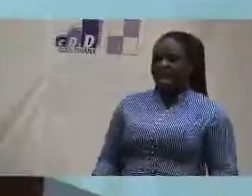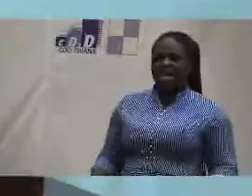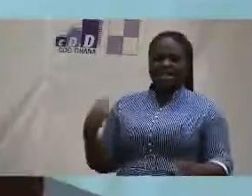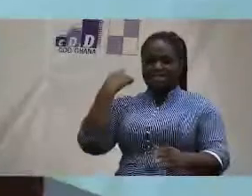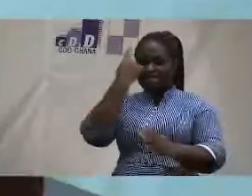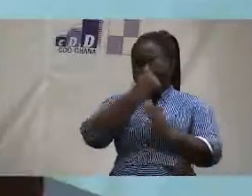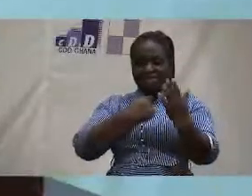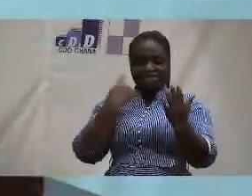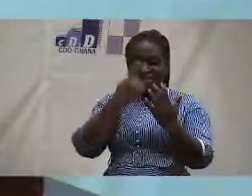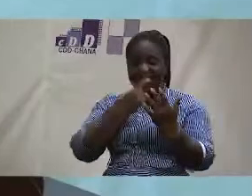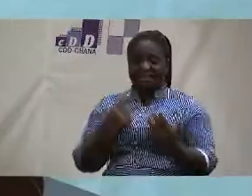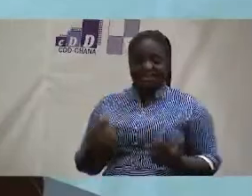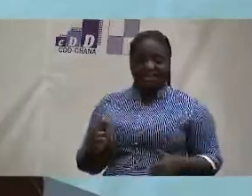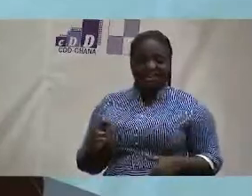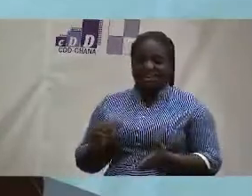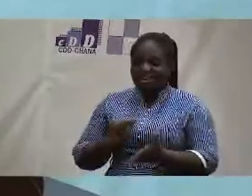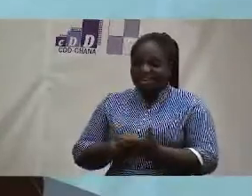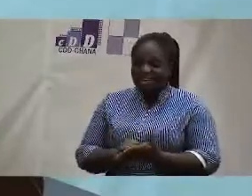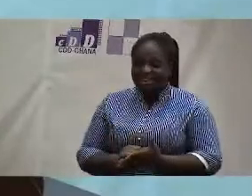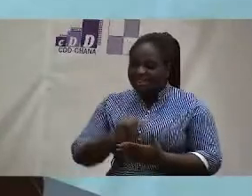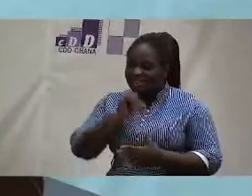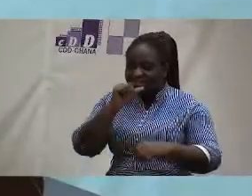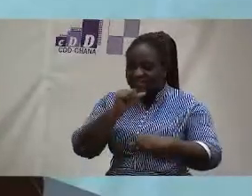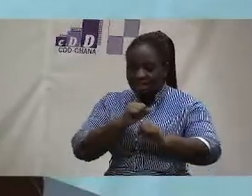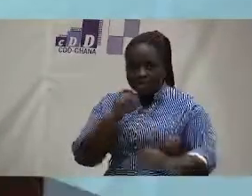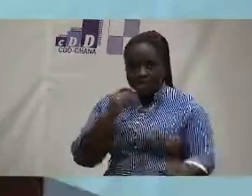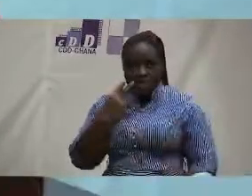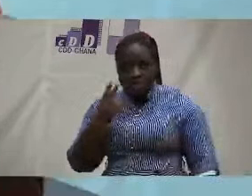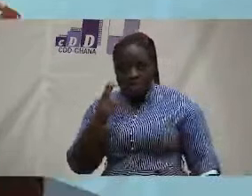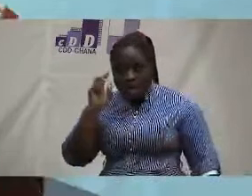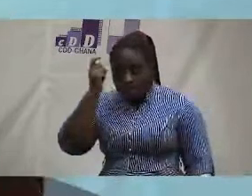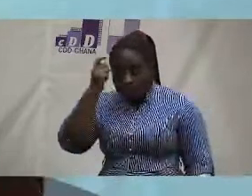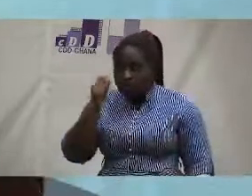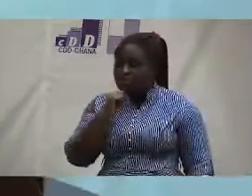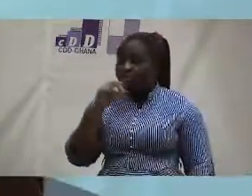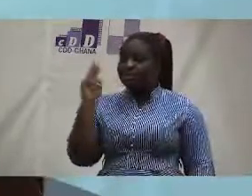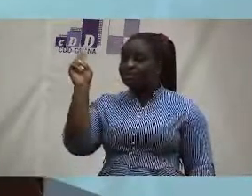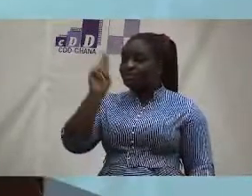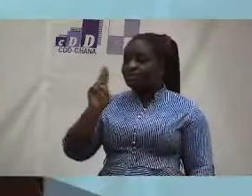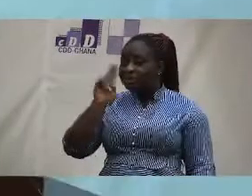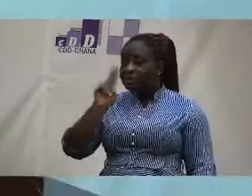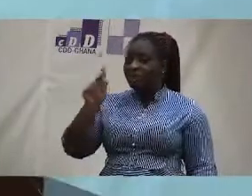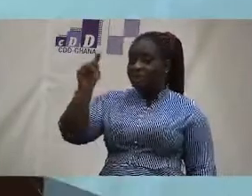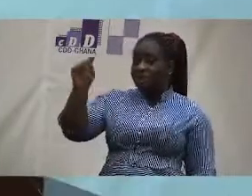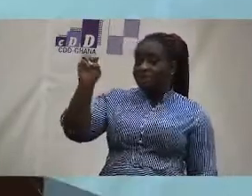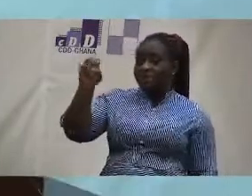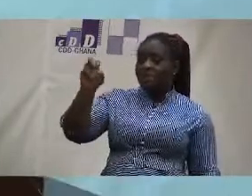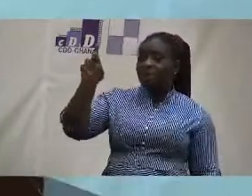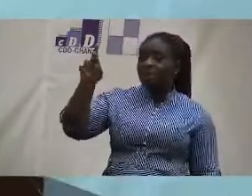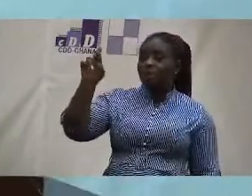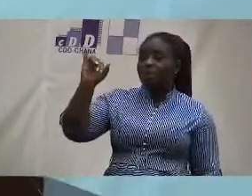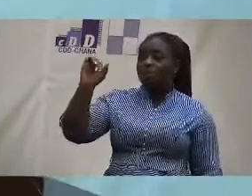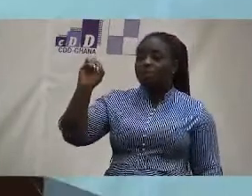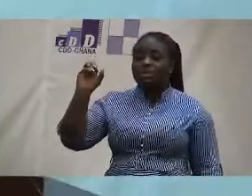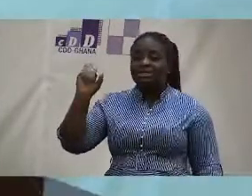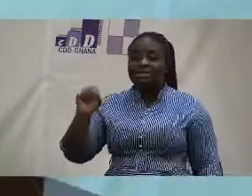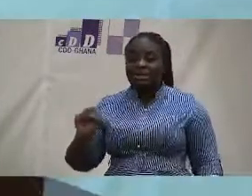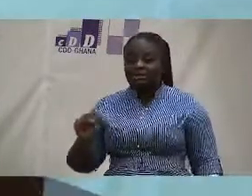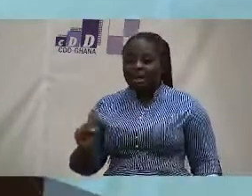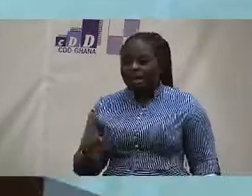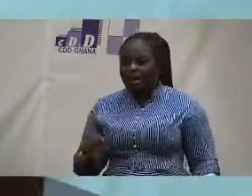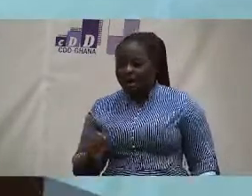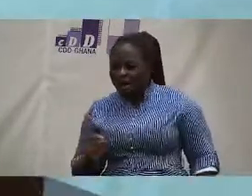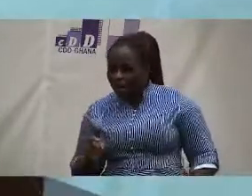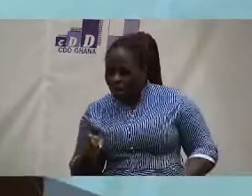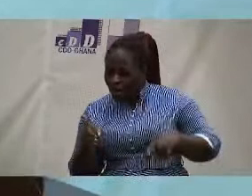of this growing insecurity, you find that governments are not just using the terrorism law to even impede where we can go